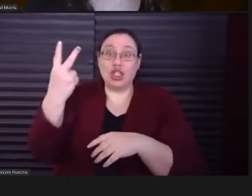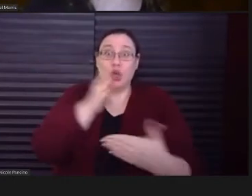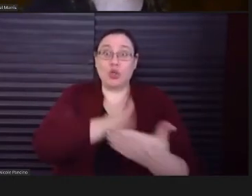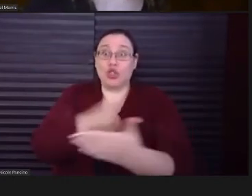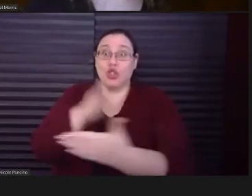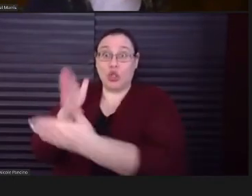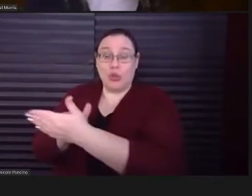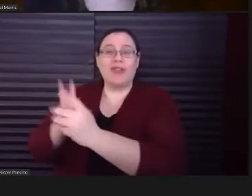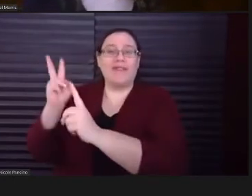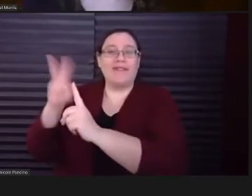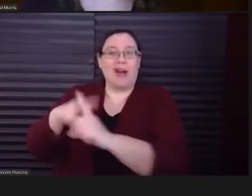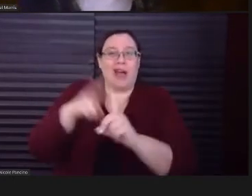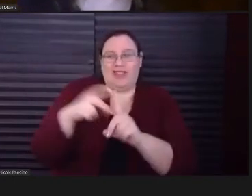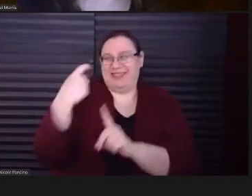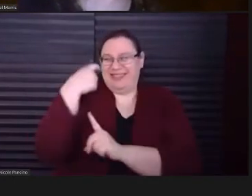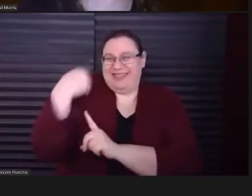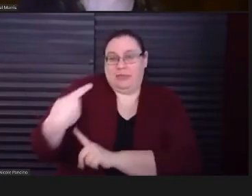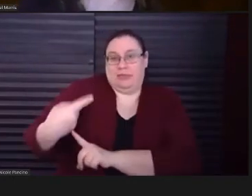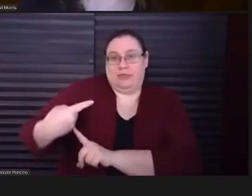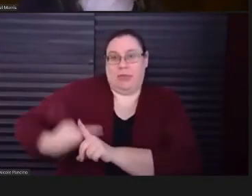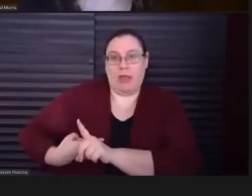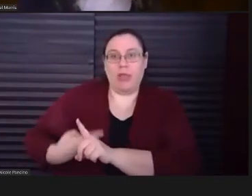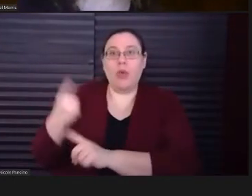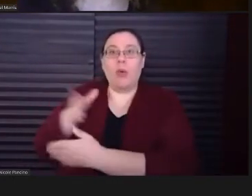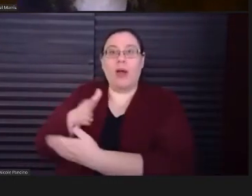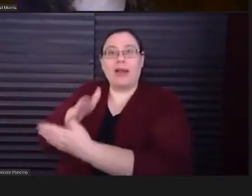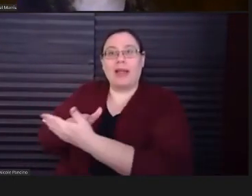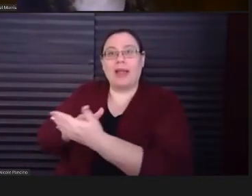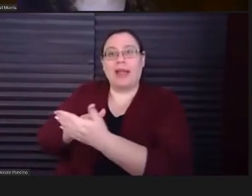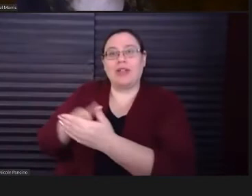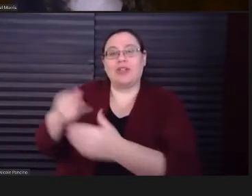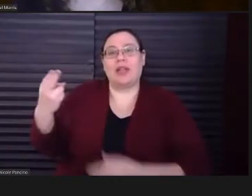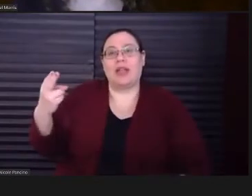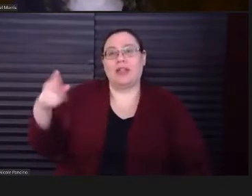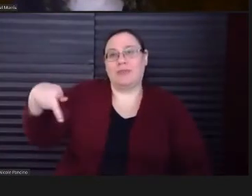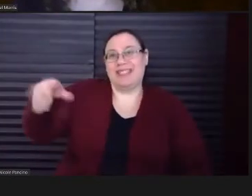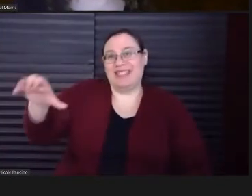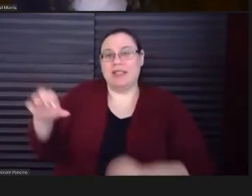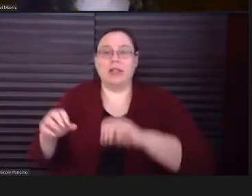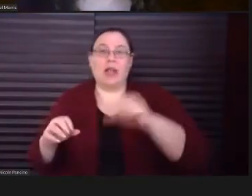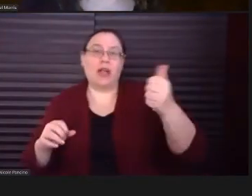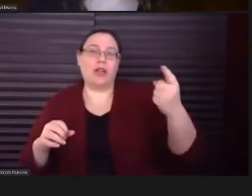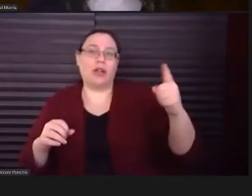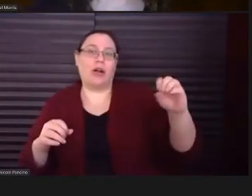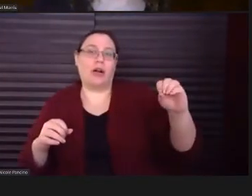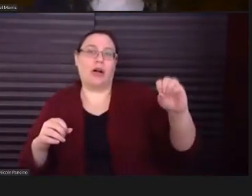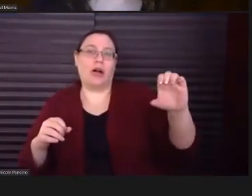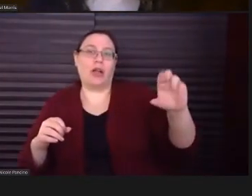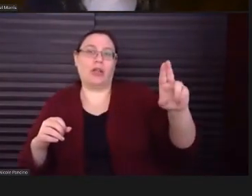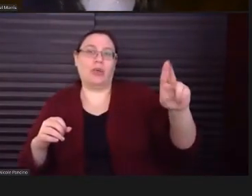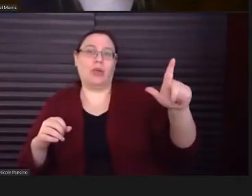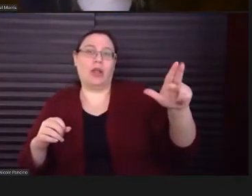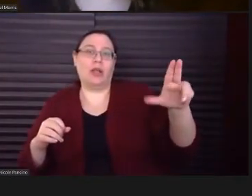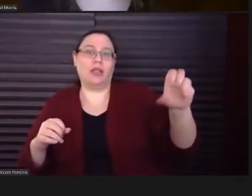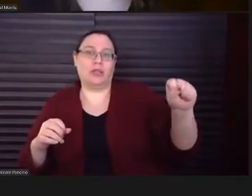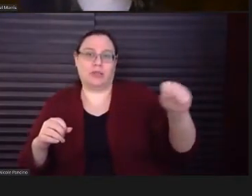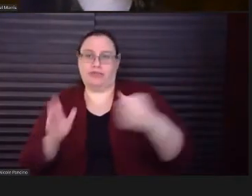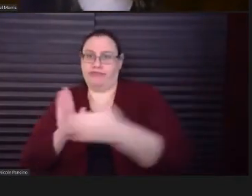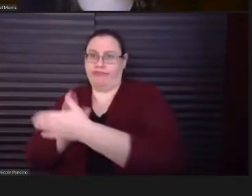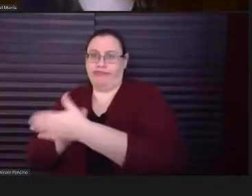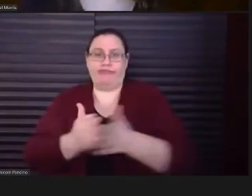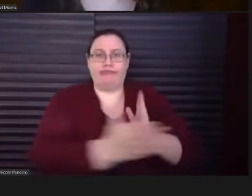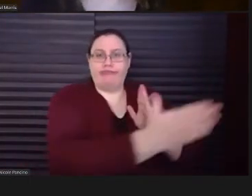filed in the past month, one against HTC and the other against Oculus. So as